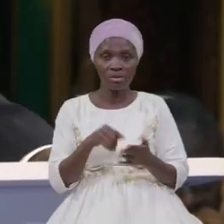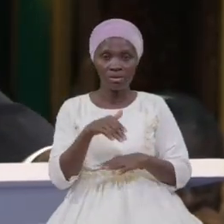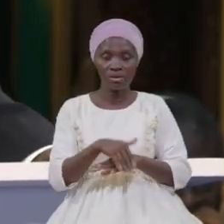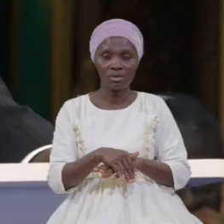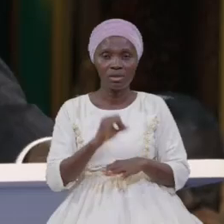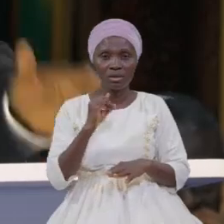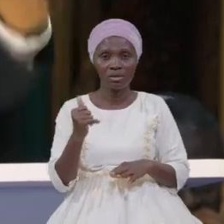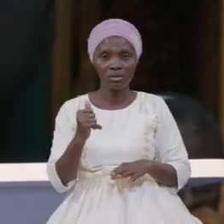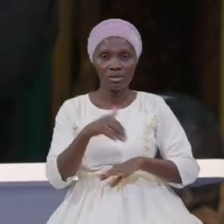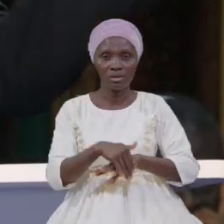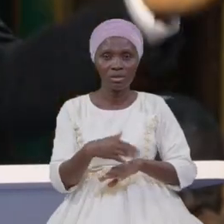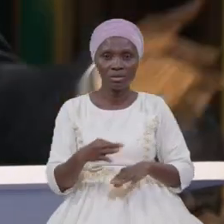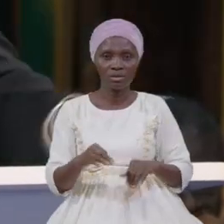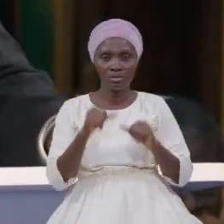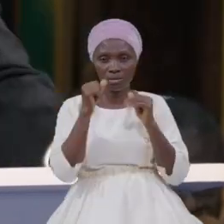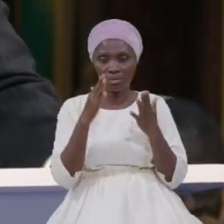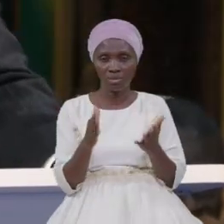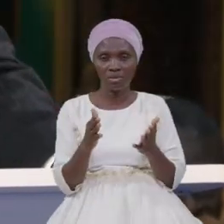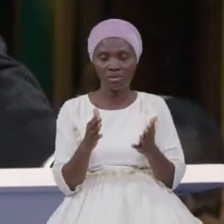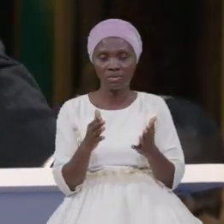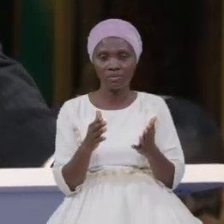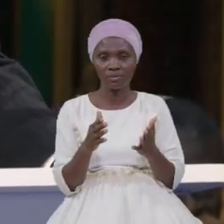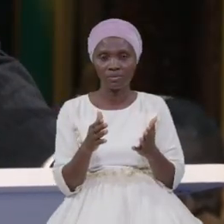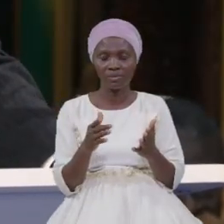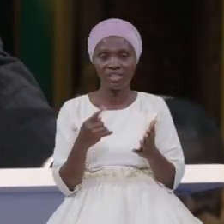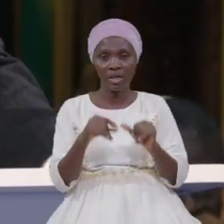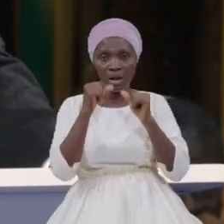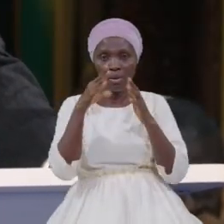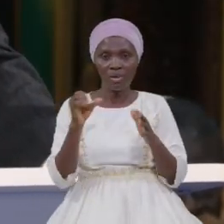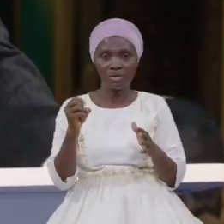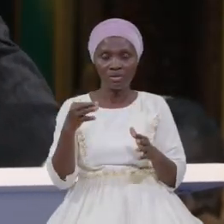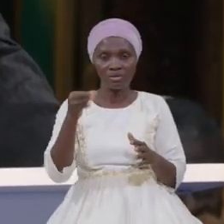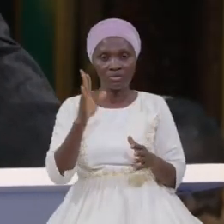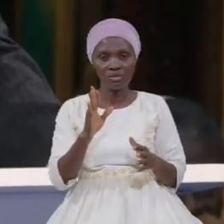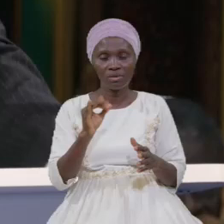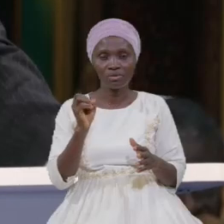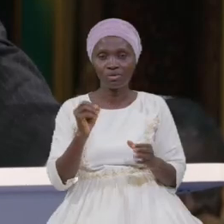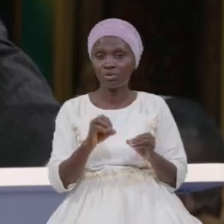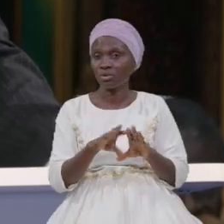grace known so clear. Come nearer.